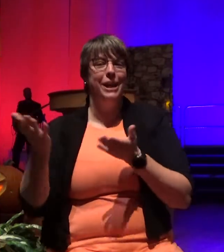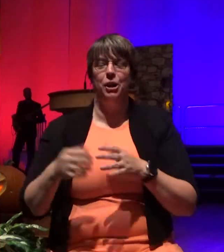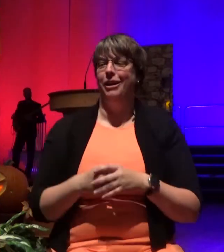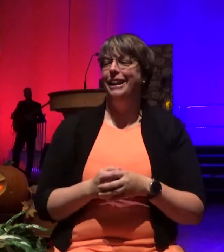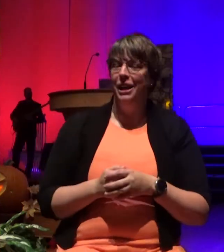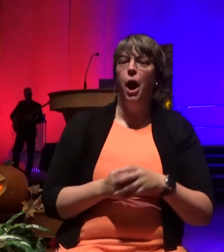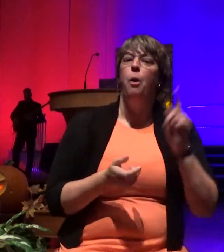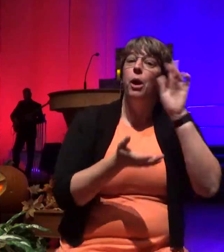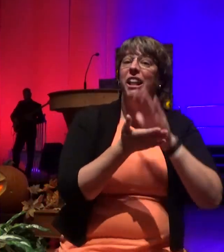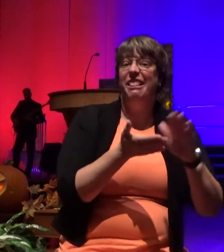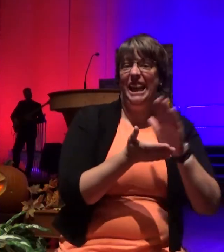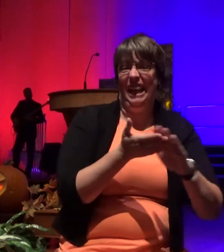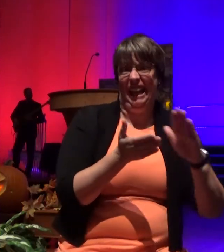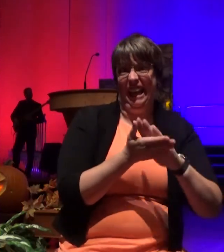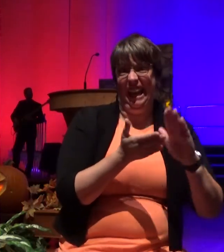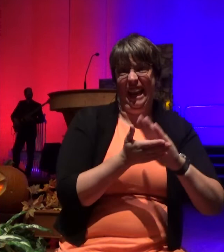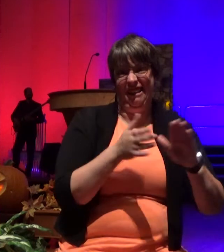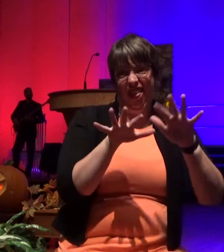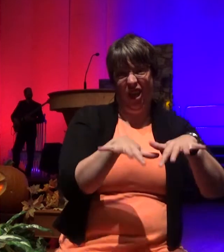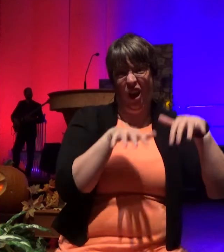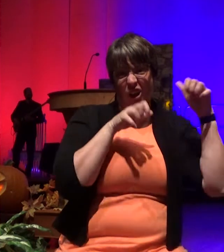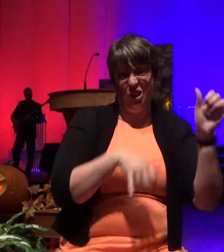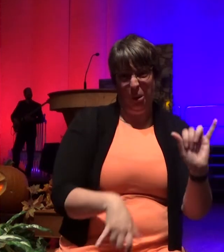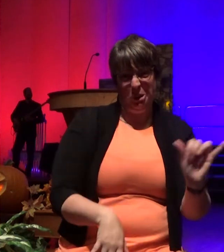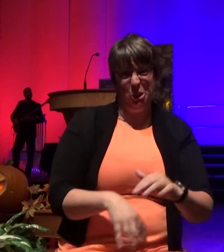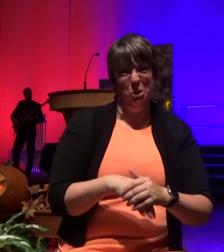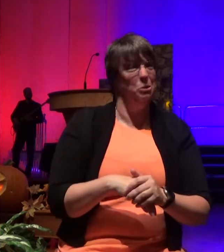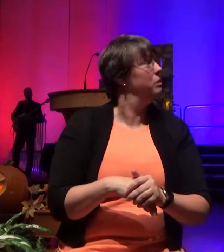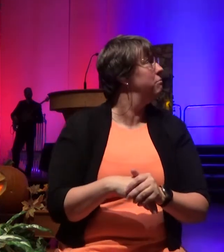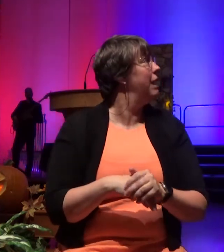of the dome, too. Have a great week.